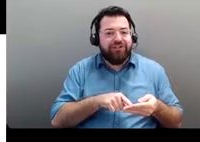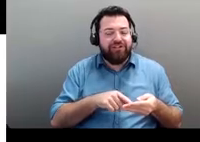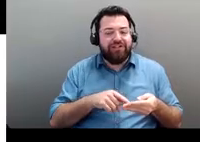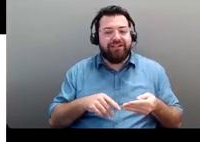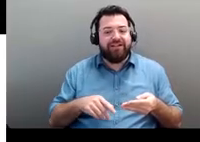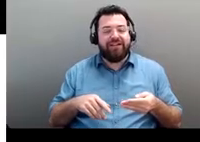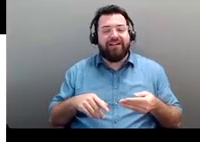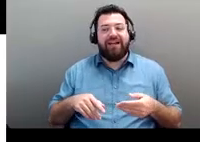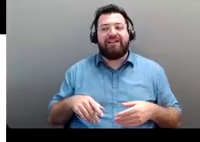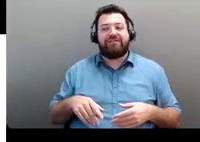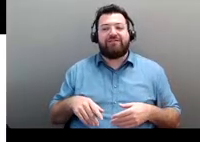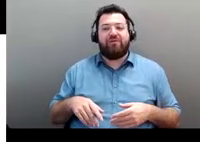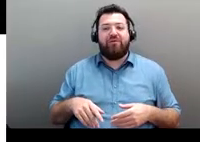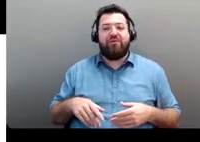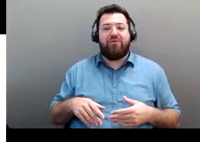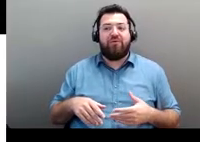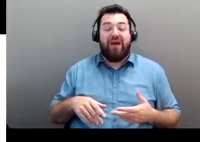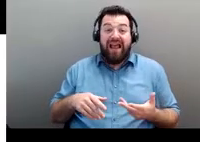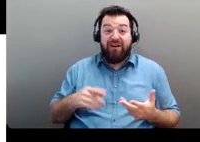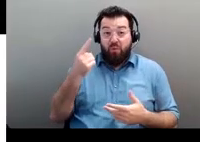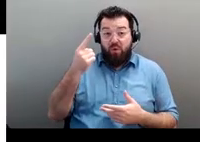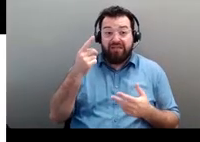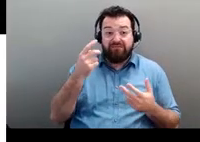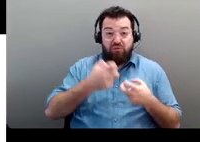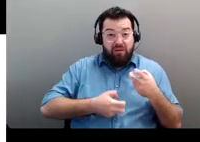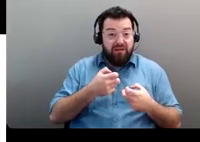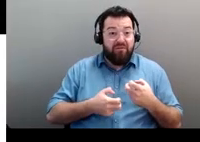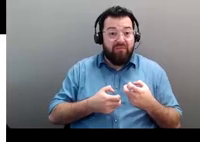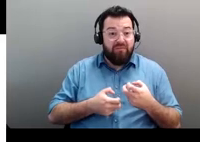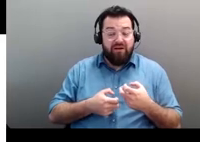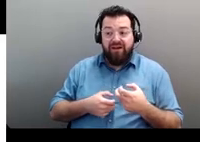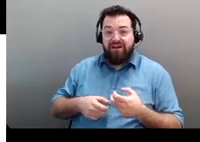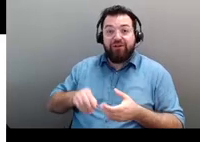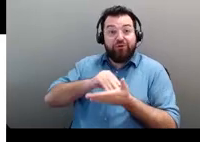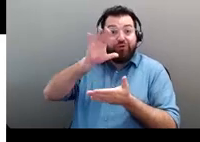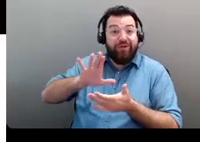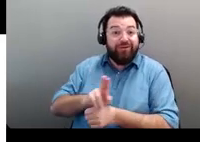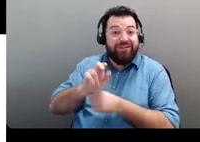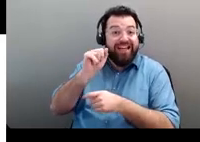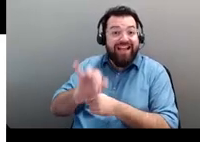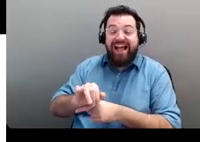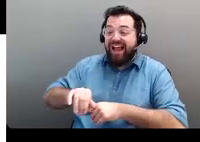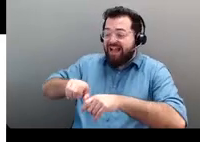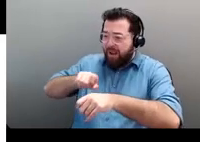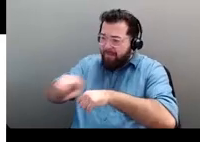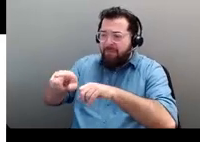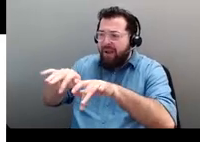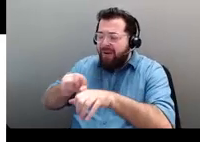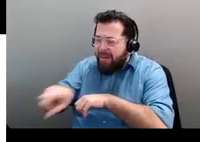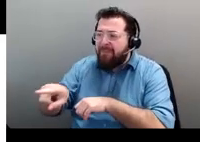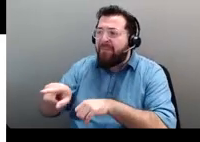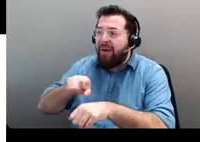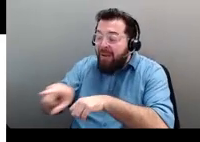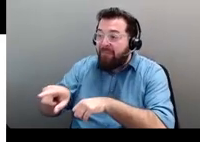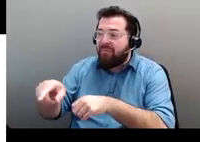that our students might encounter is just believing what AI says because AI is very confident in what it tells you,